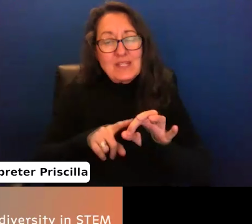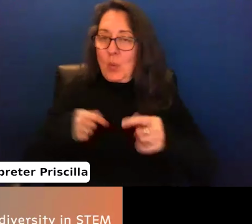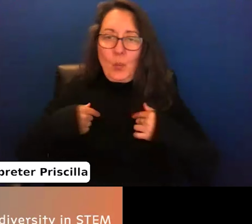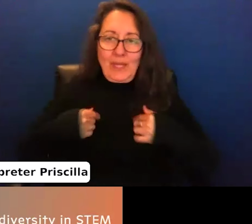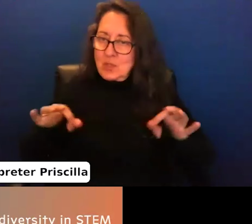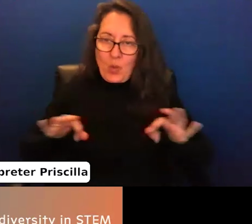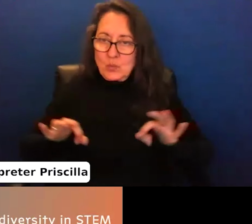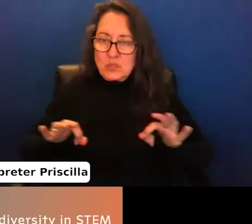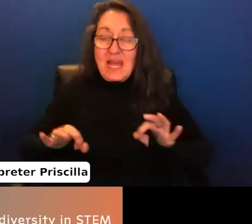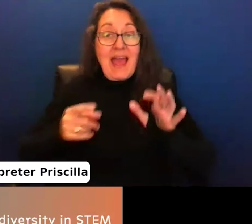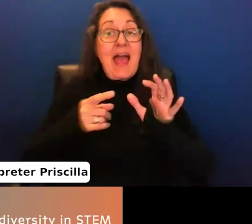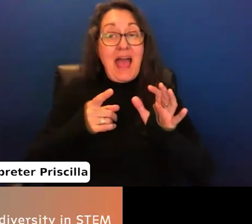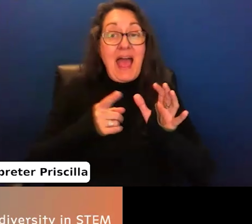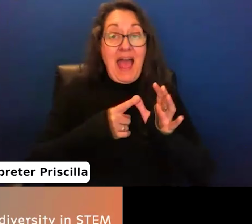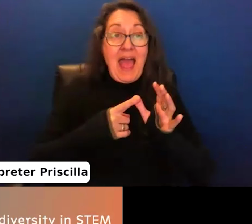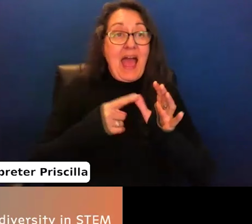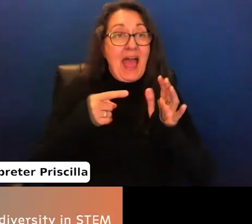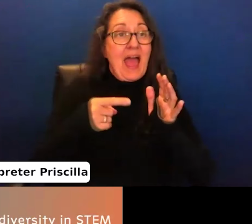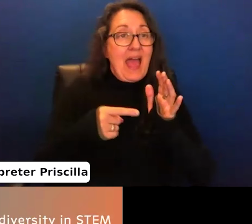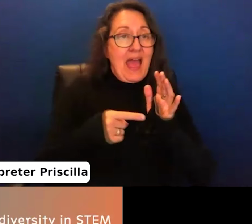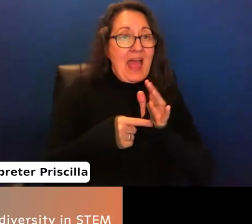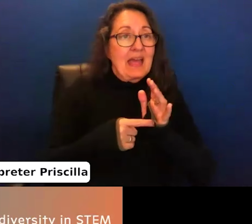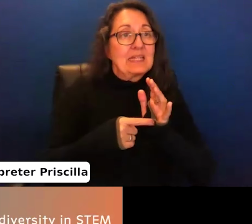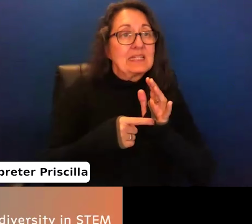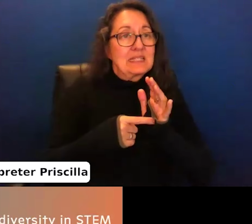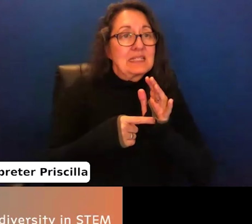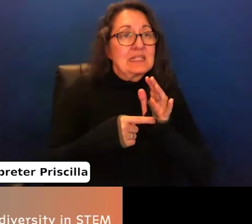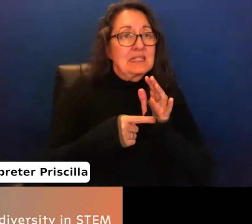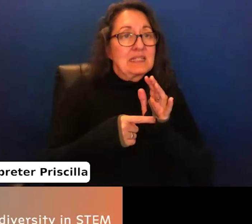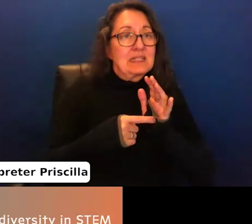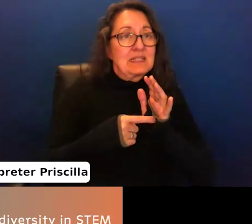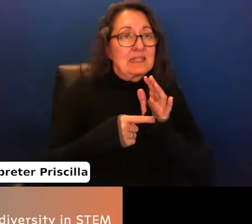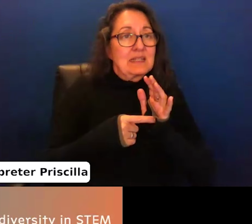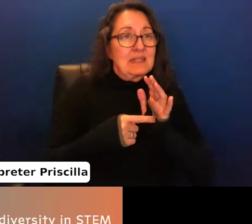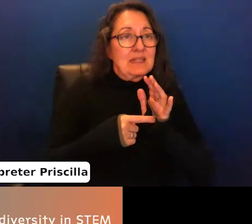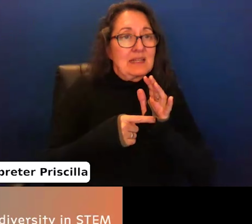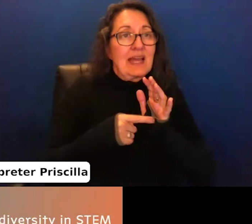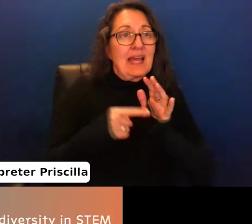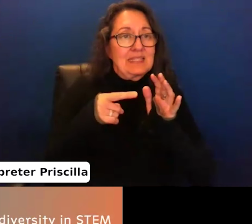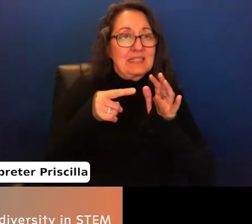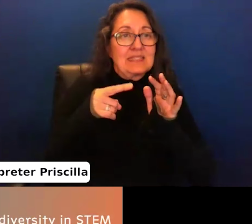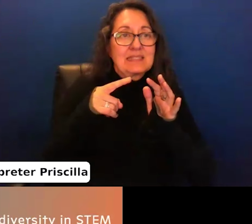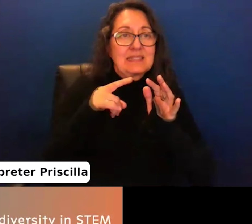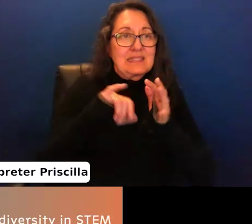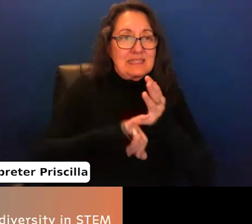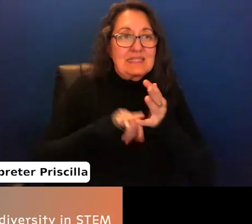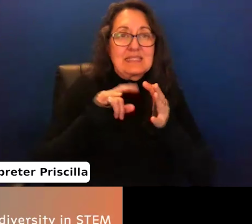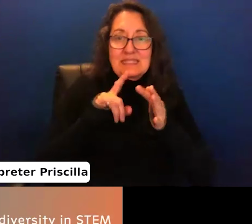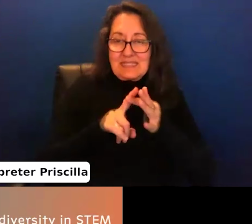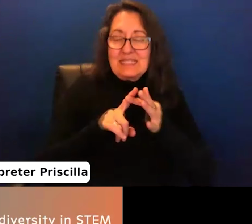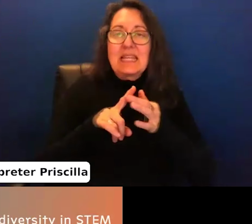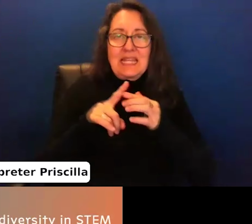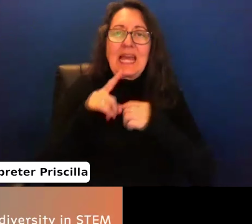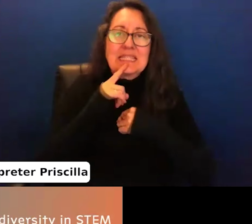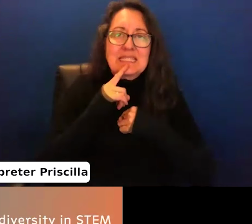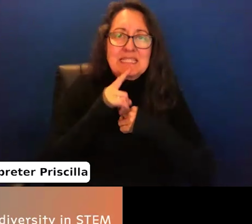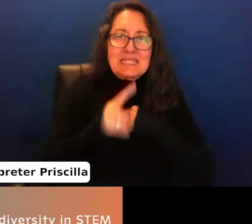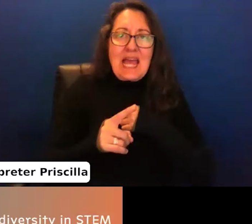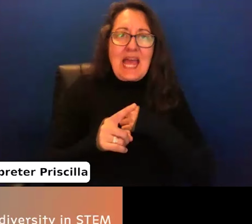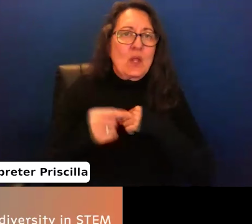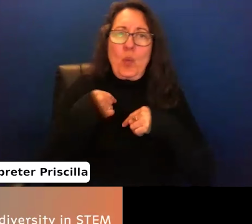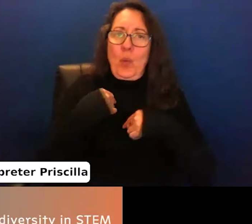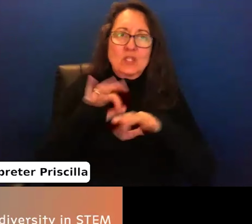not provide tax advice at all. We do advise that you get independent financial advice